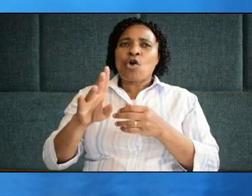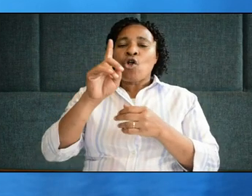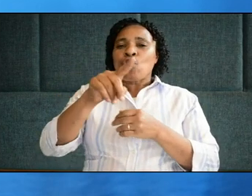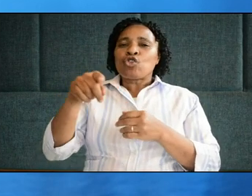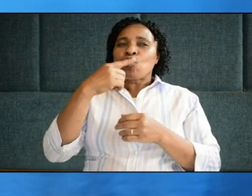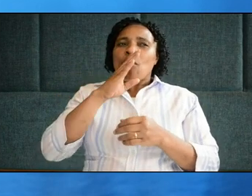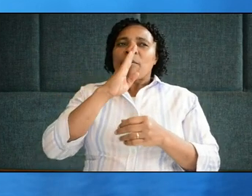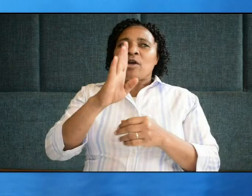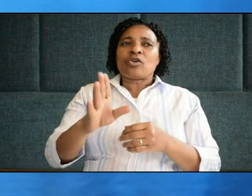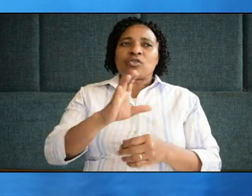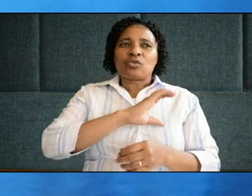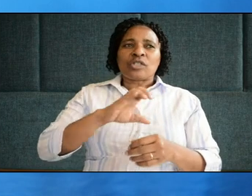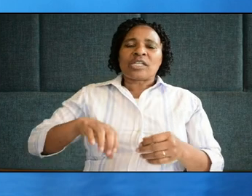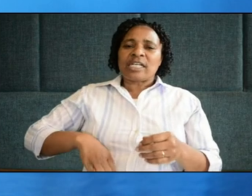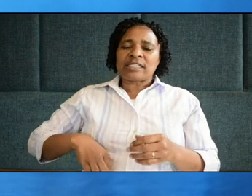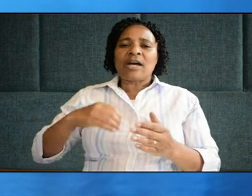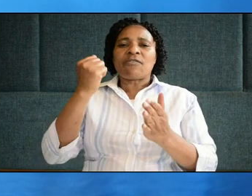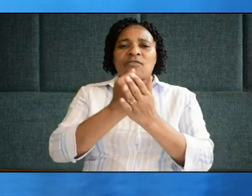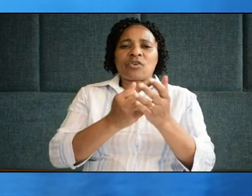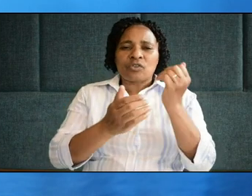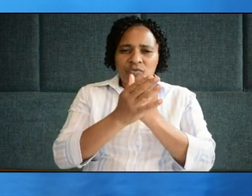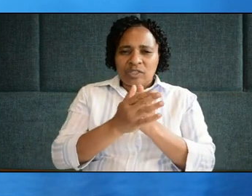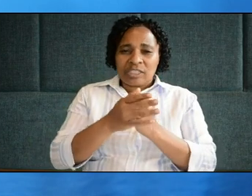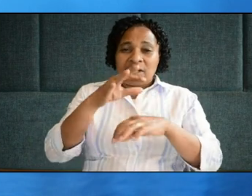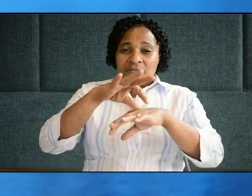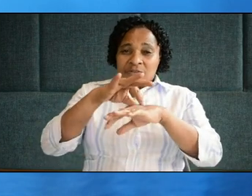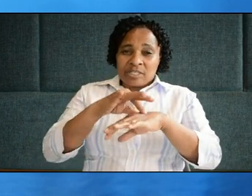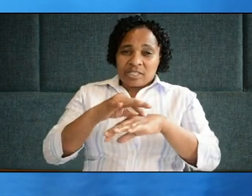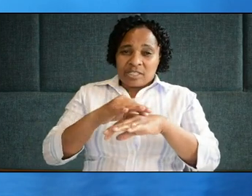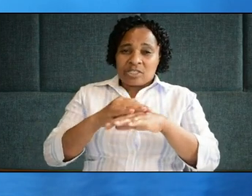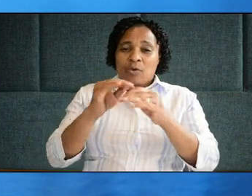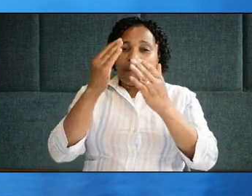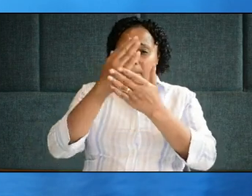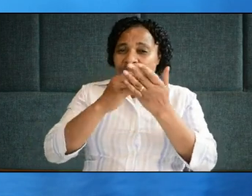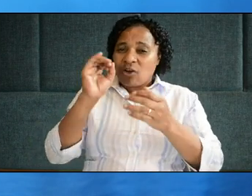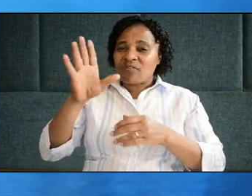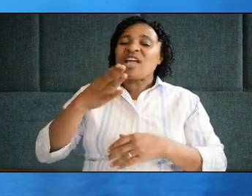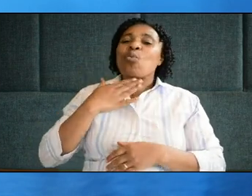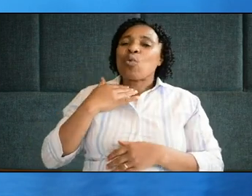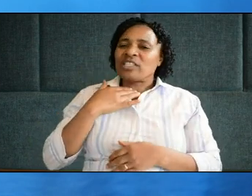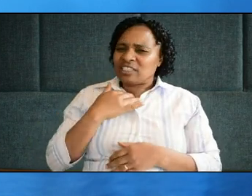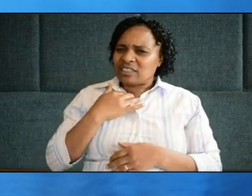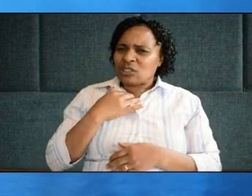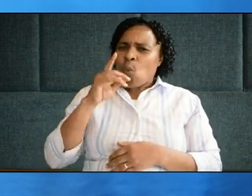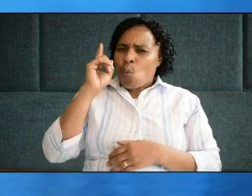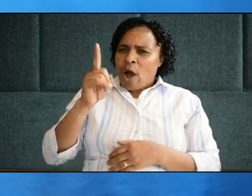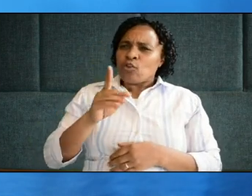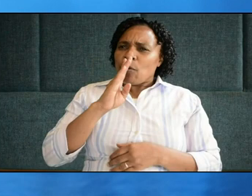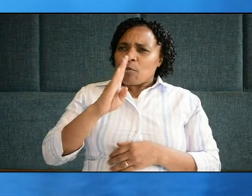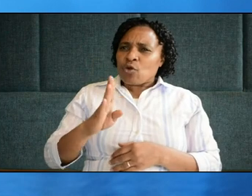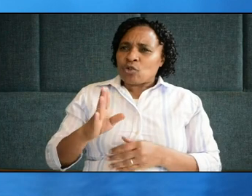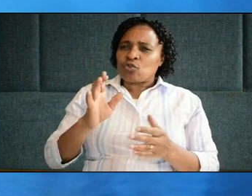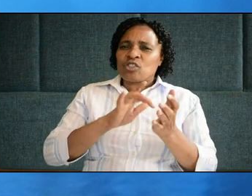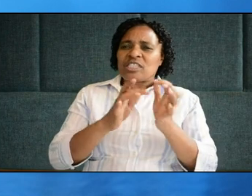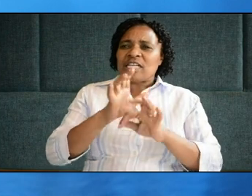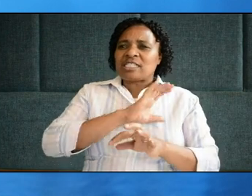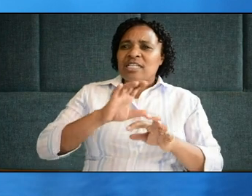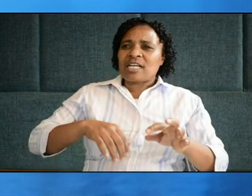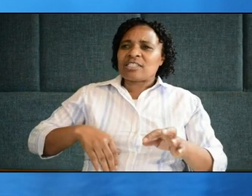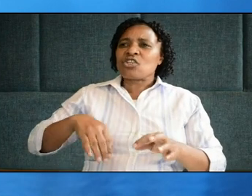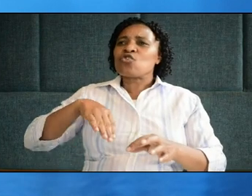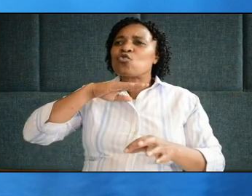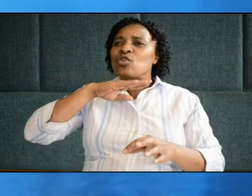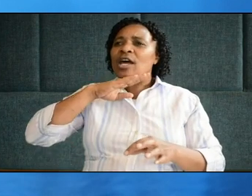Those who belong to Christ have crucified the flesh with its passions and desires. Once you belong to Christ, you die to self, you die